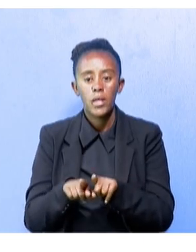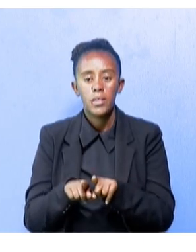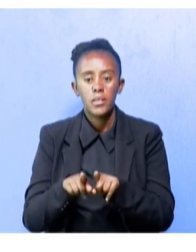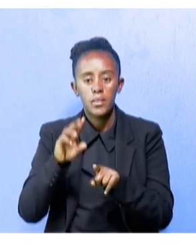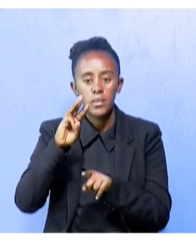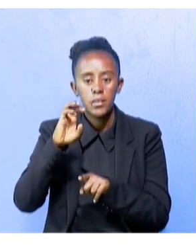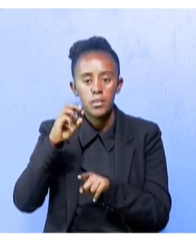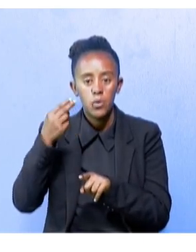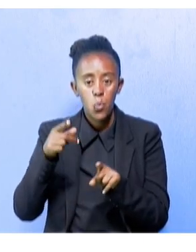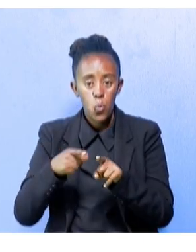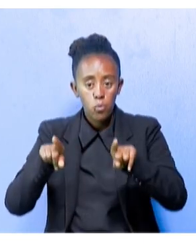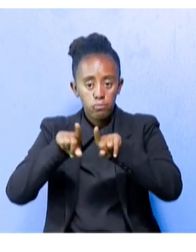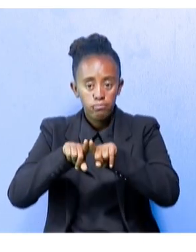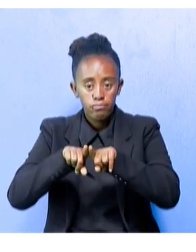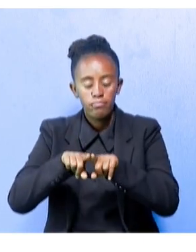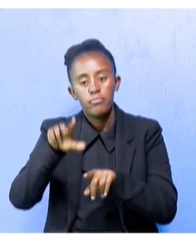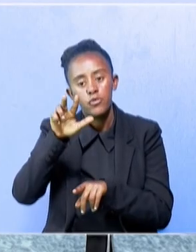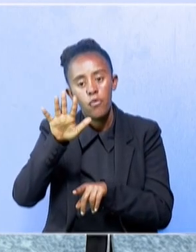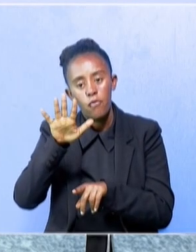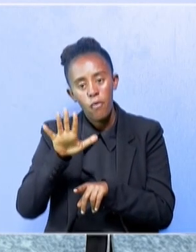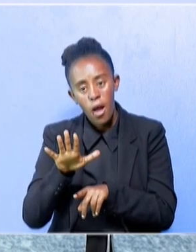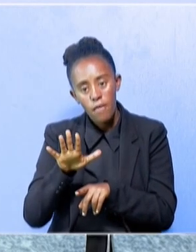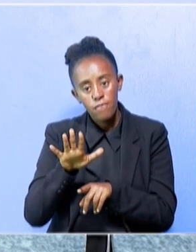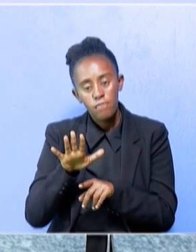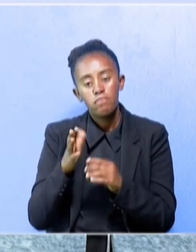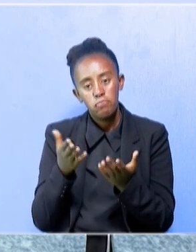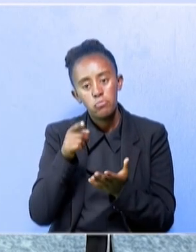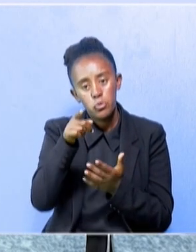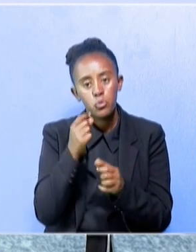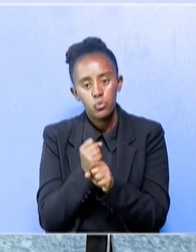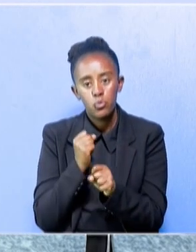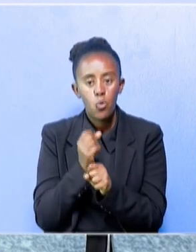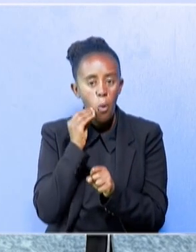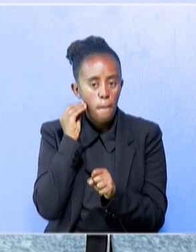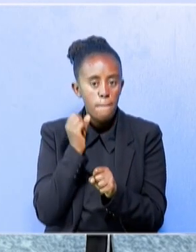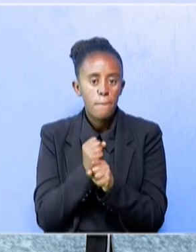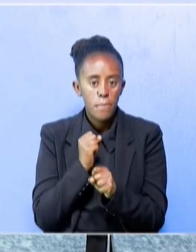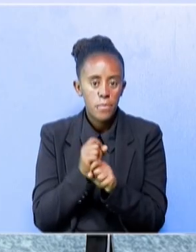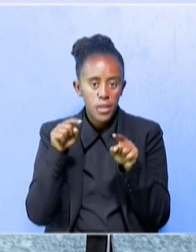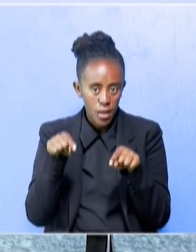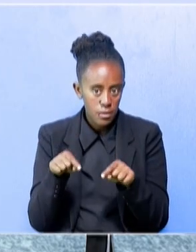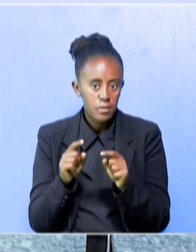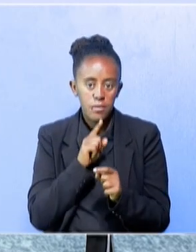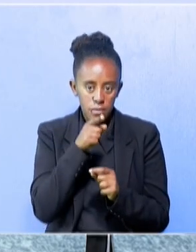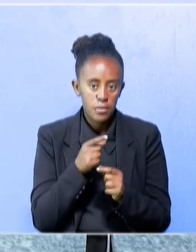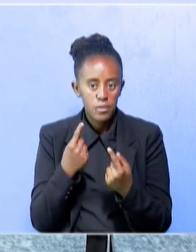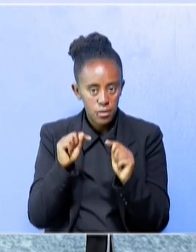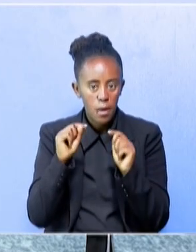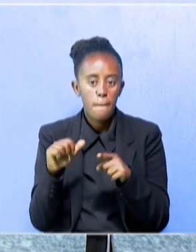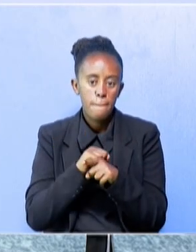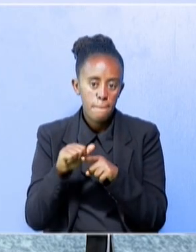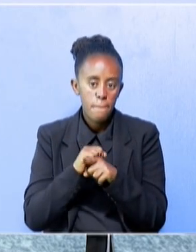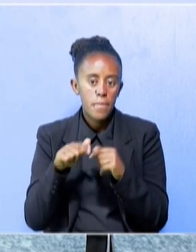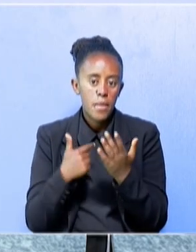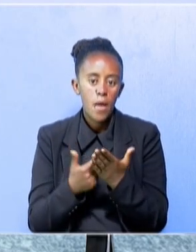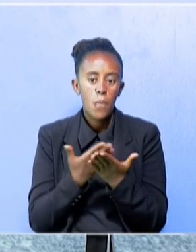cases. Therefore, 3, 4, and 5, I'm sure that you did at home. That's really, and try to practice about